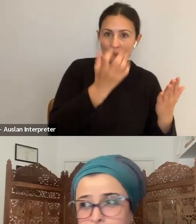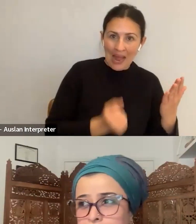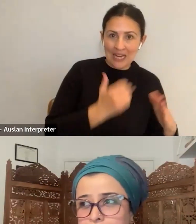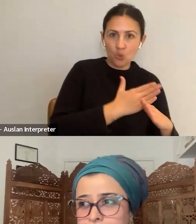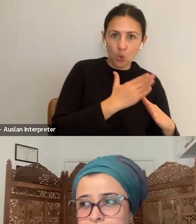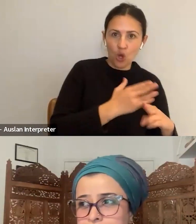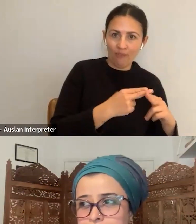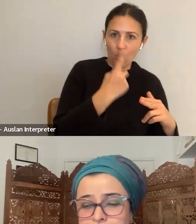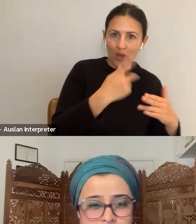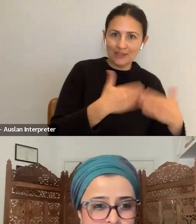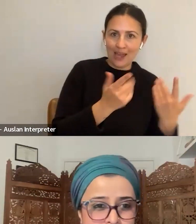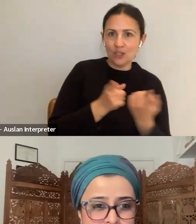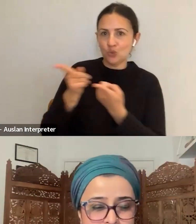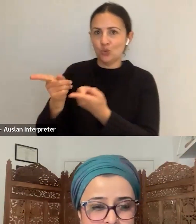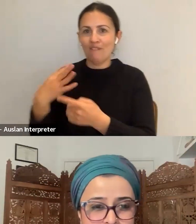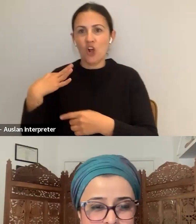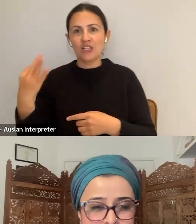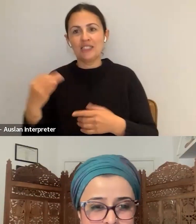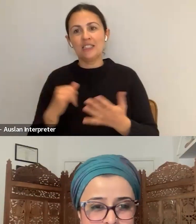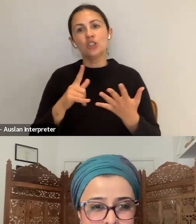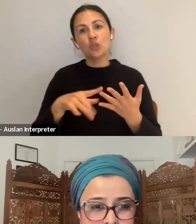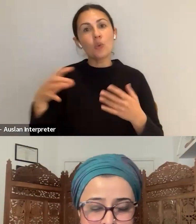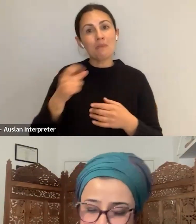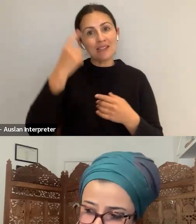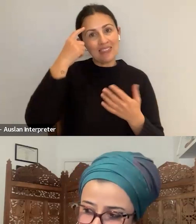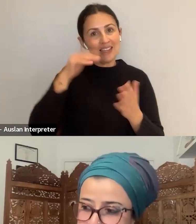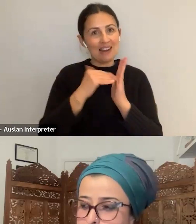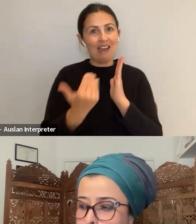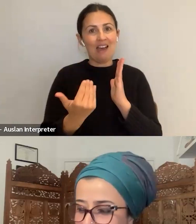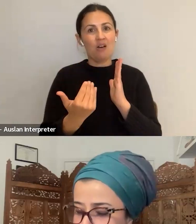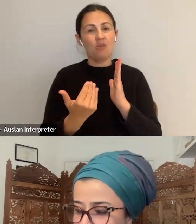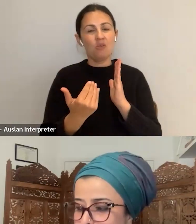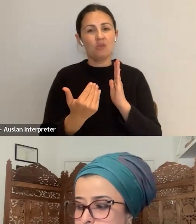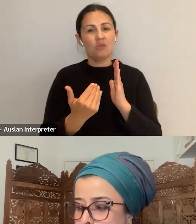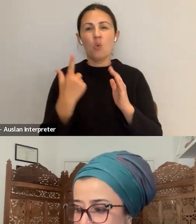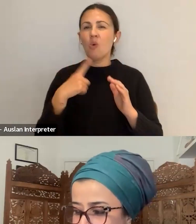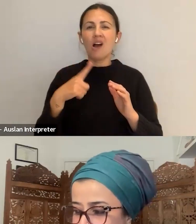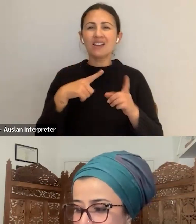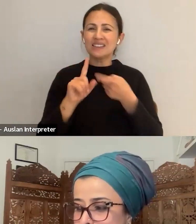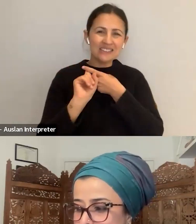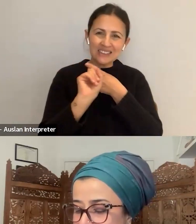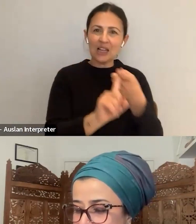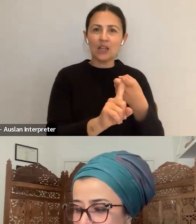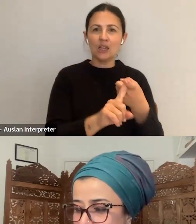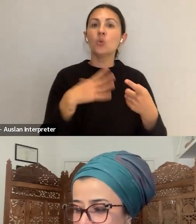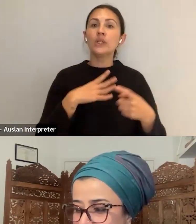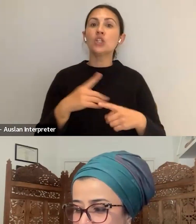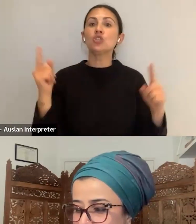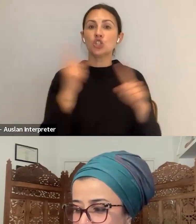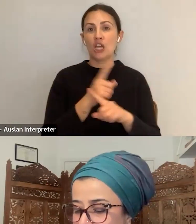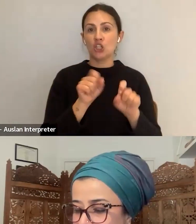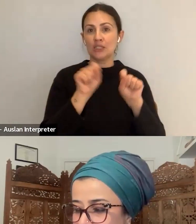The more we move to diversify, the more we have to think about what are the enablers of that? How do we enable it? And this is it.